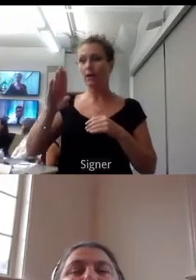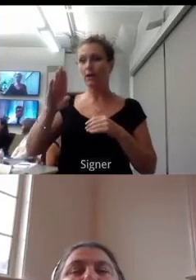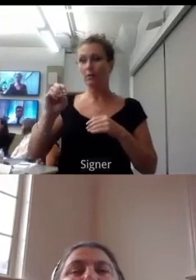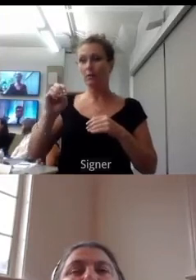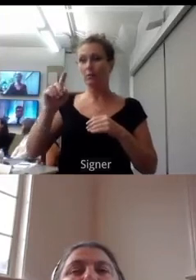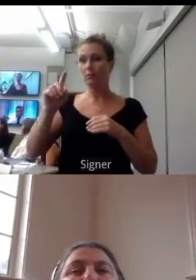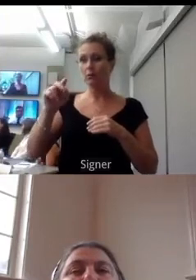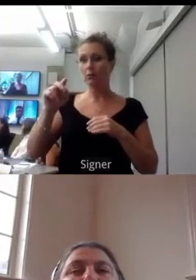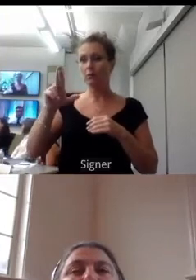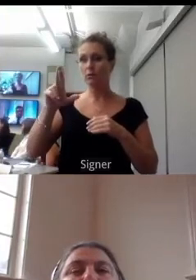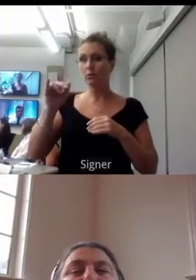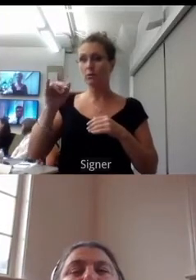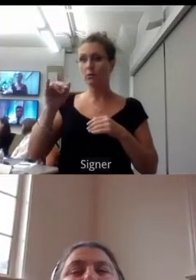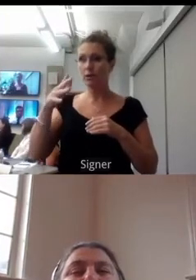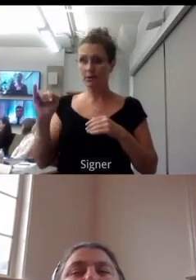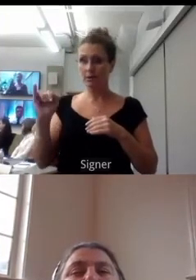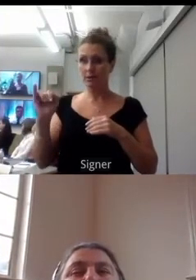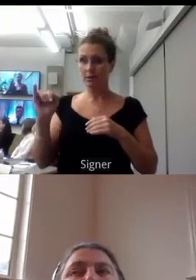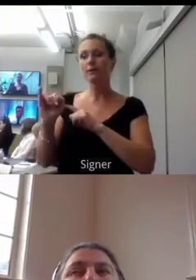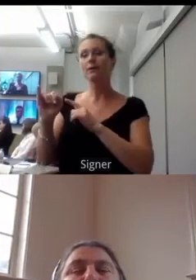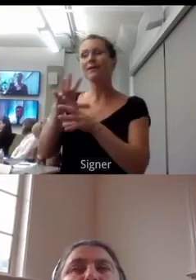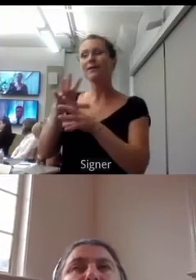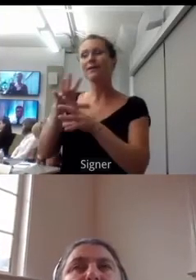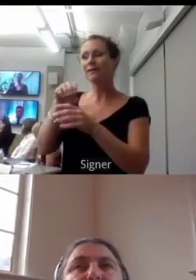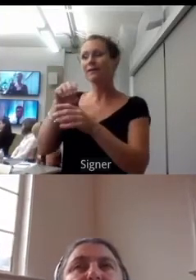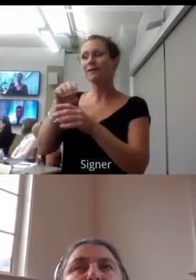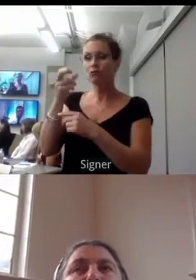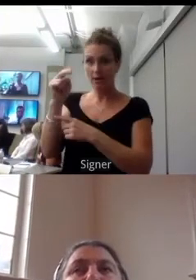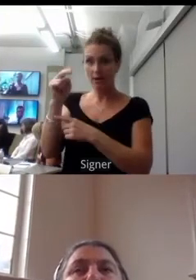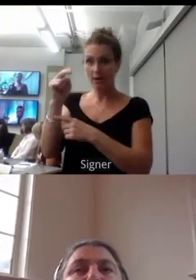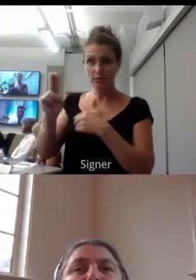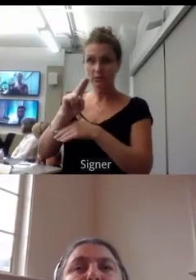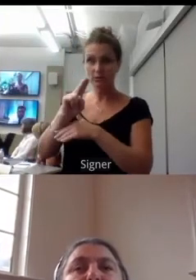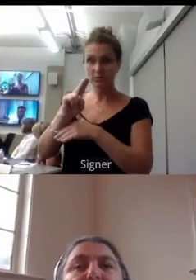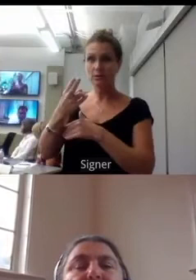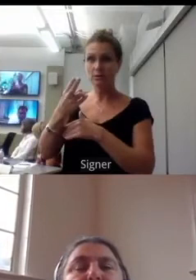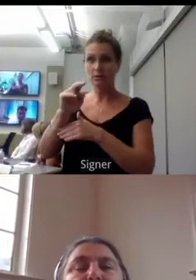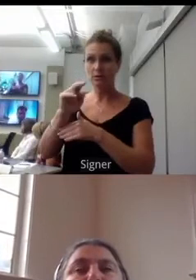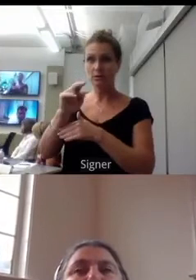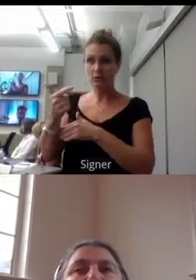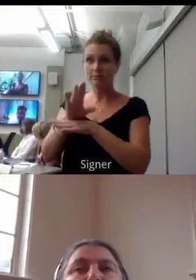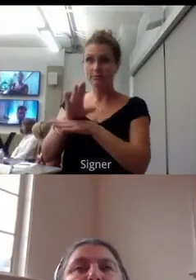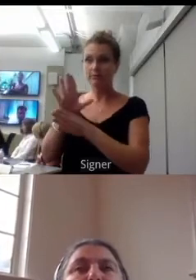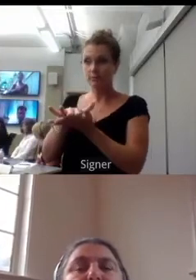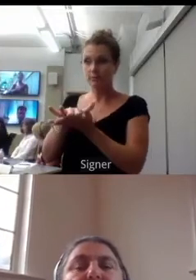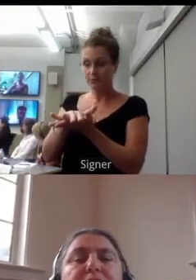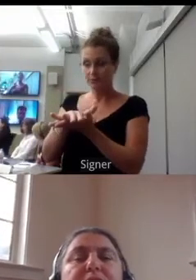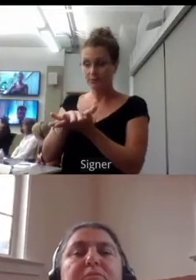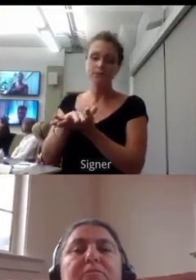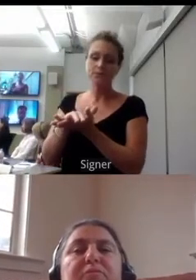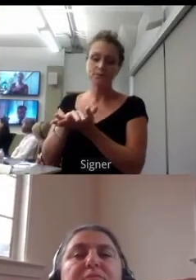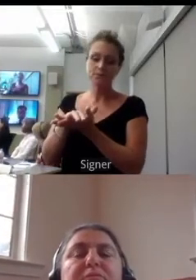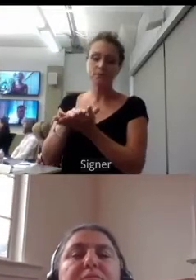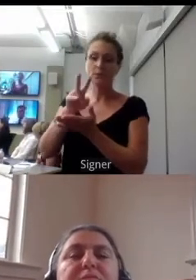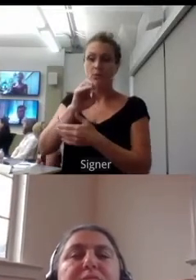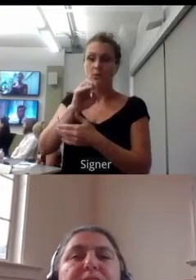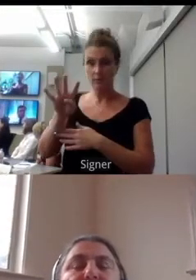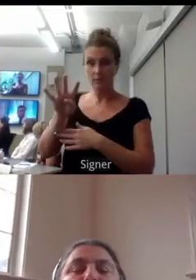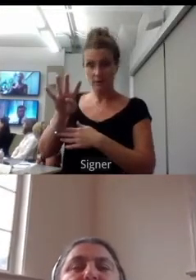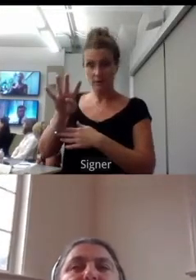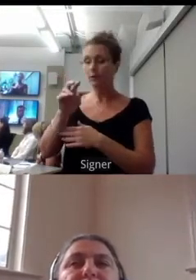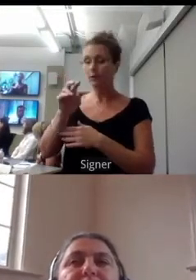Ryerson University, heading the Chang School. But back in 2005, she was in a pivotal role. She was the Minister